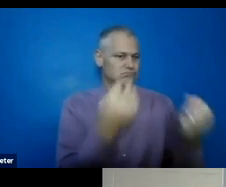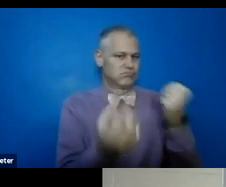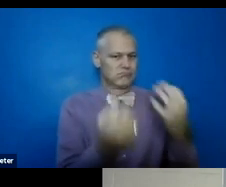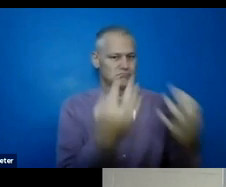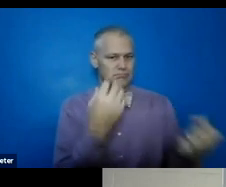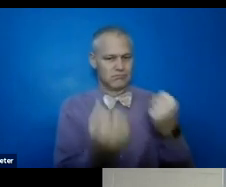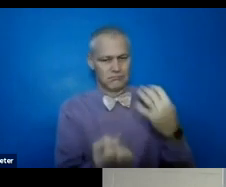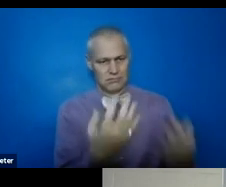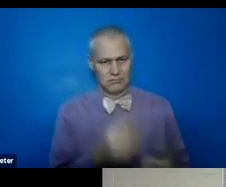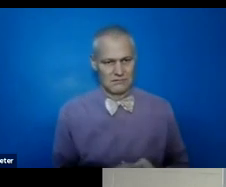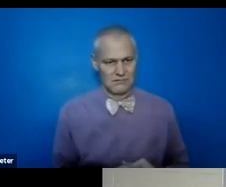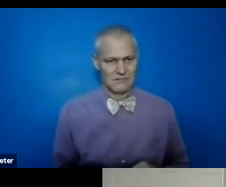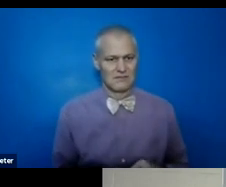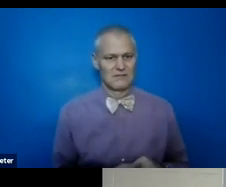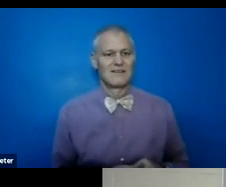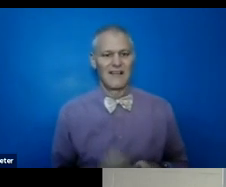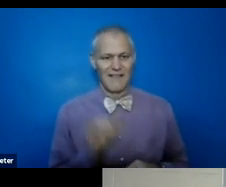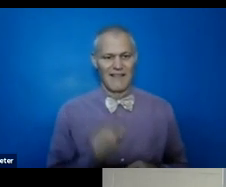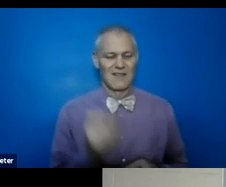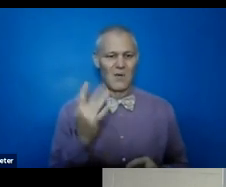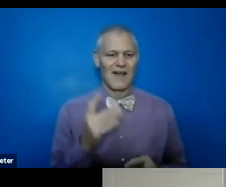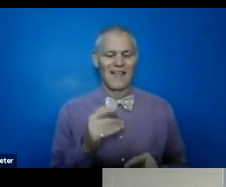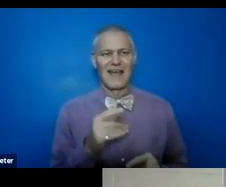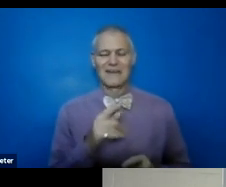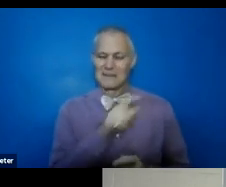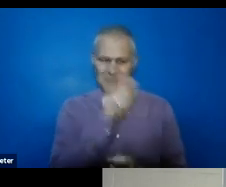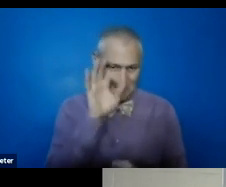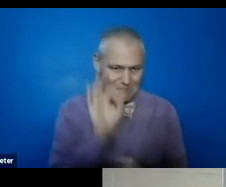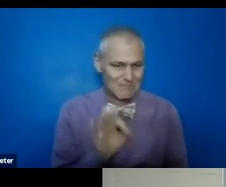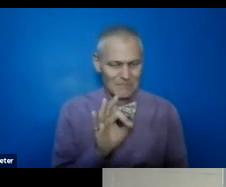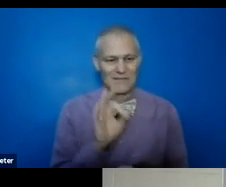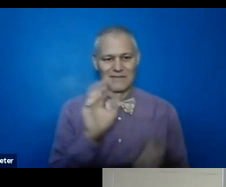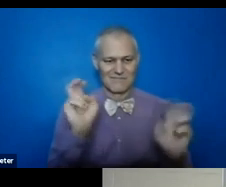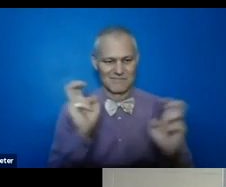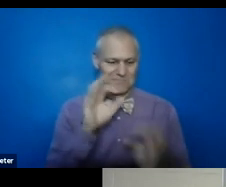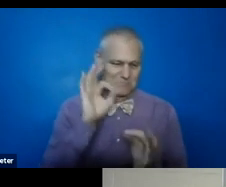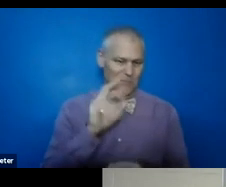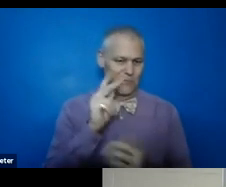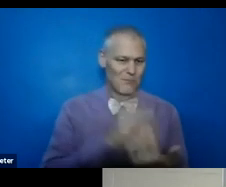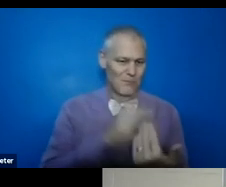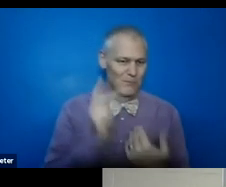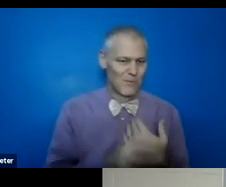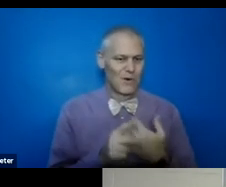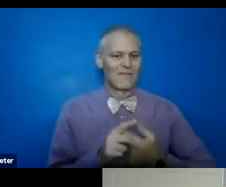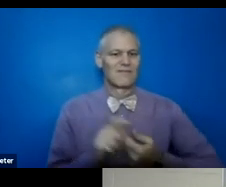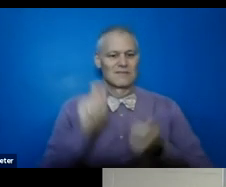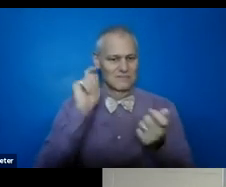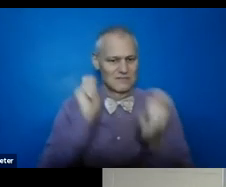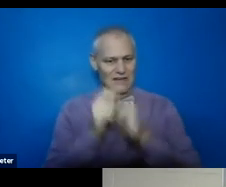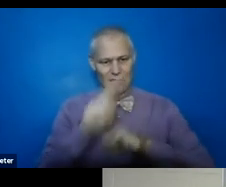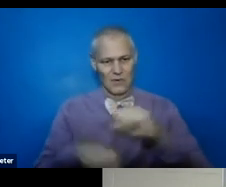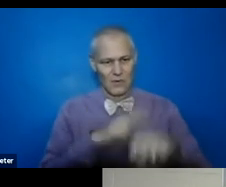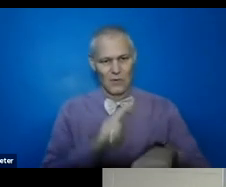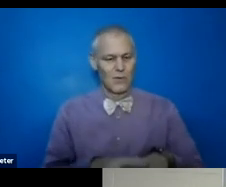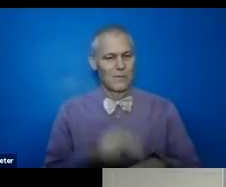come. And really, like, that's why the ideal program for like really shifting these norms is not just